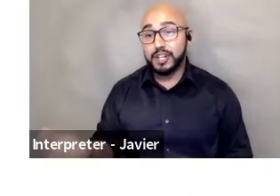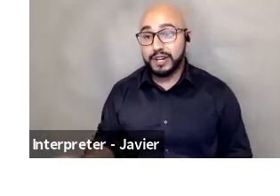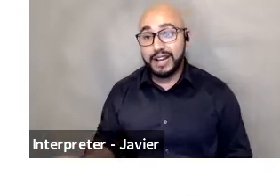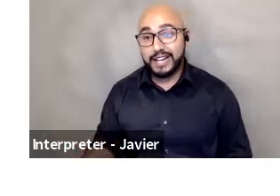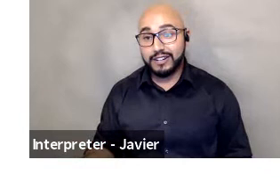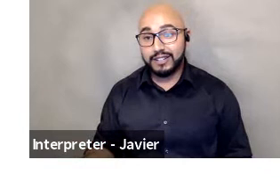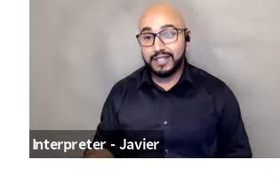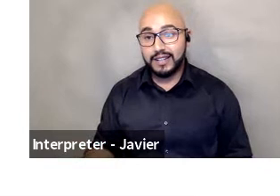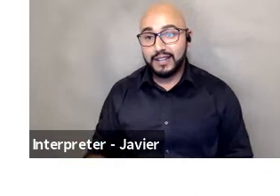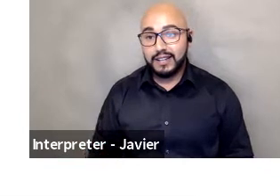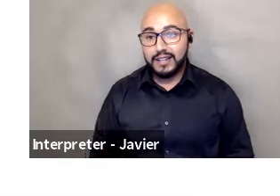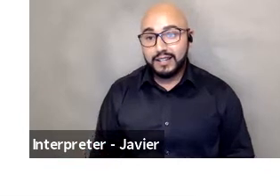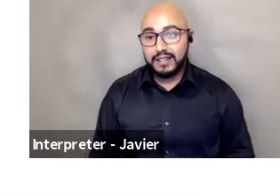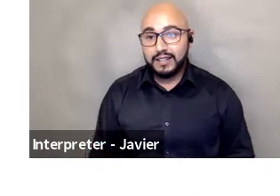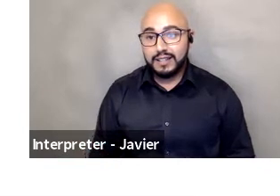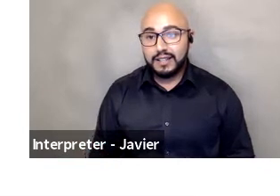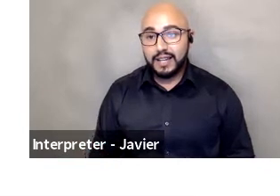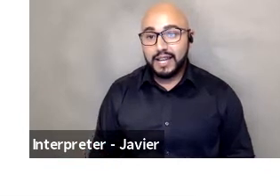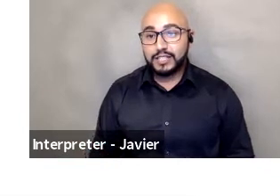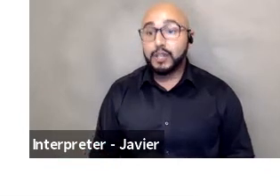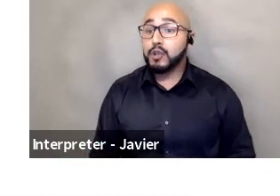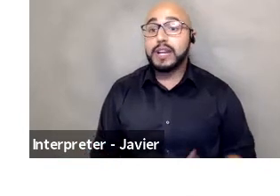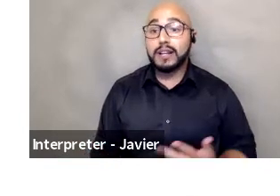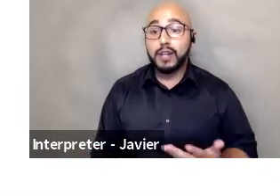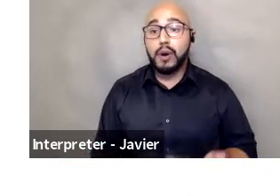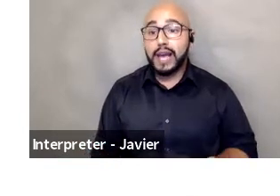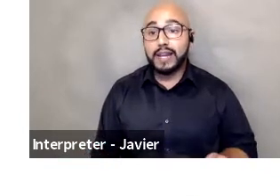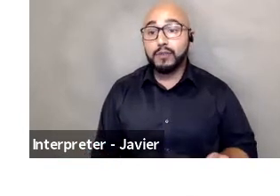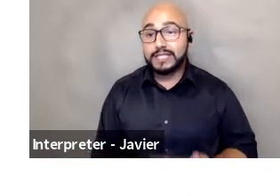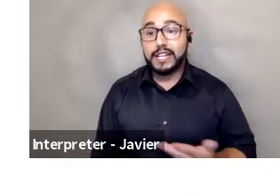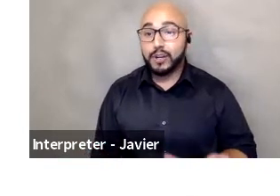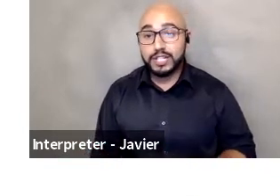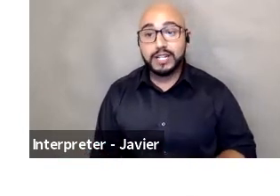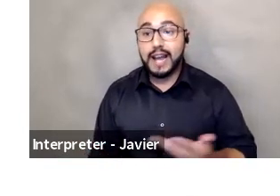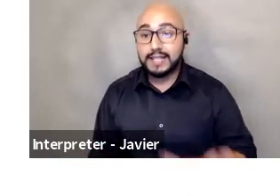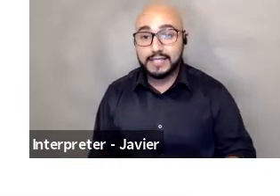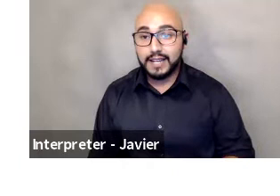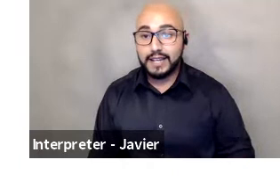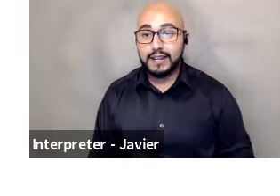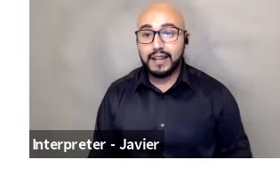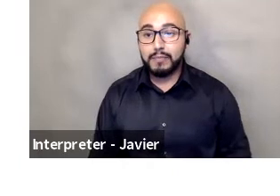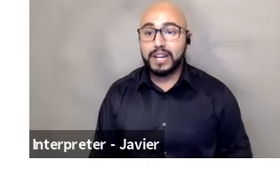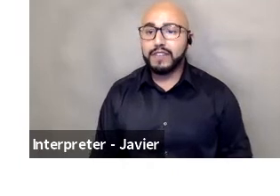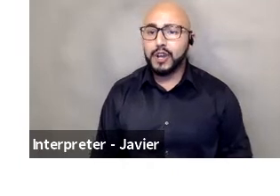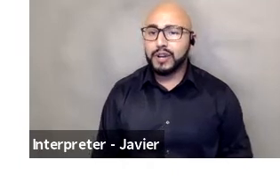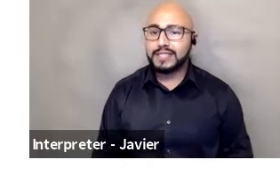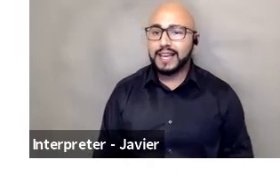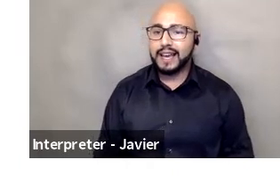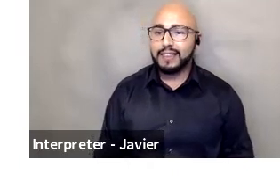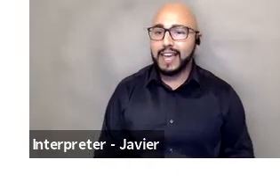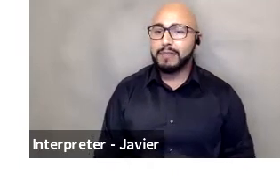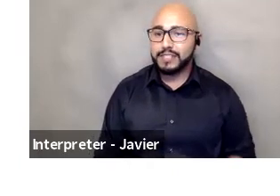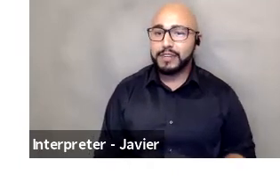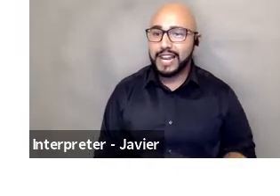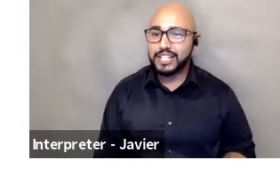wasn't interpreted accurately. And so you can go ahead and restate your question and ask again. But if you notice